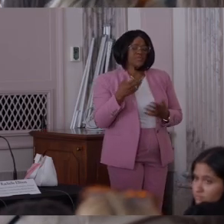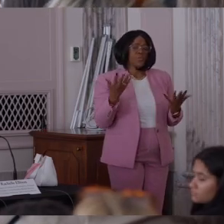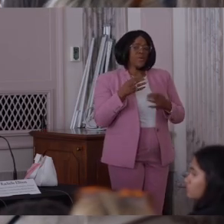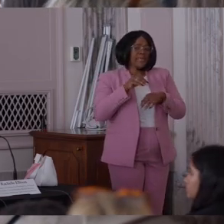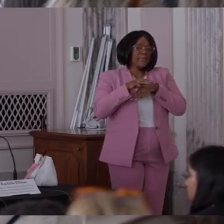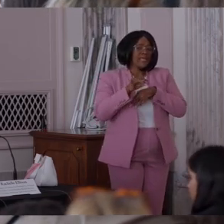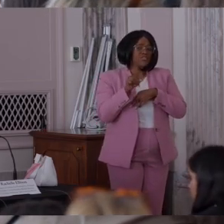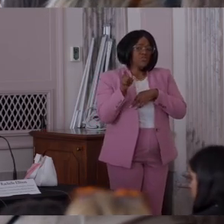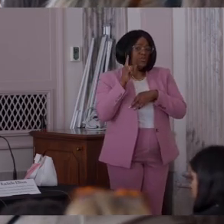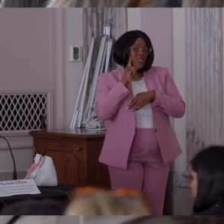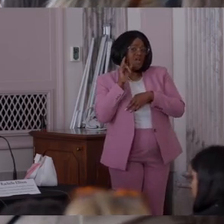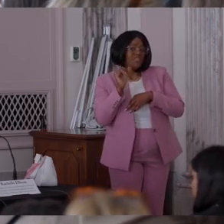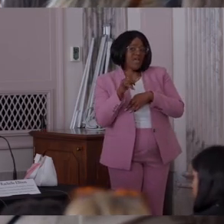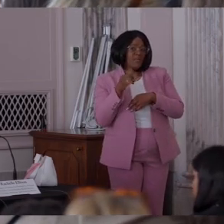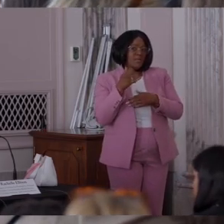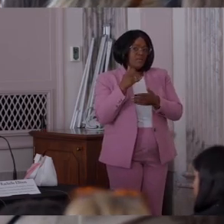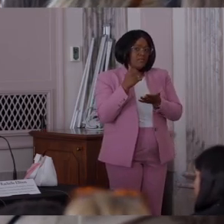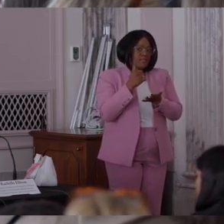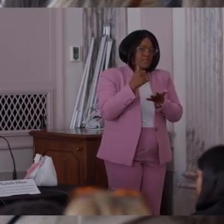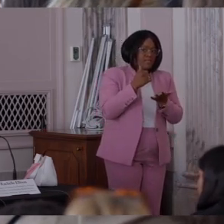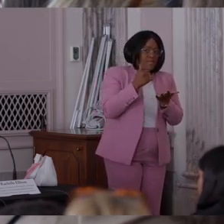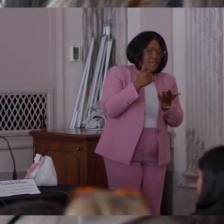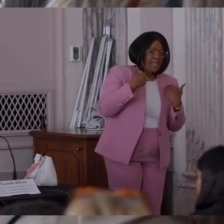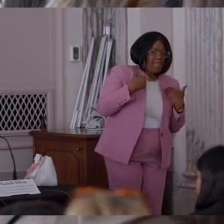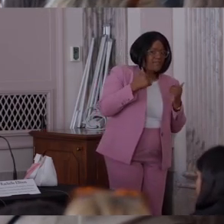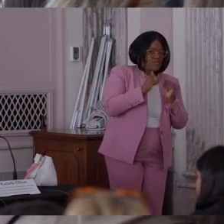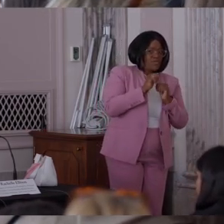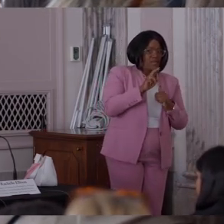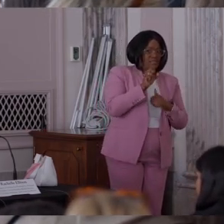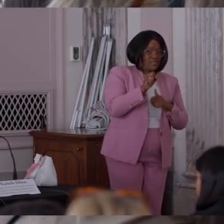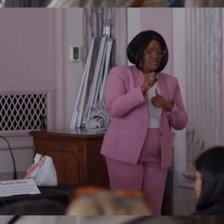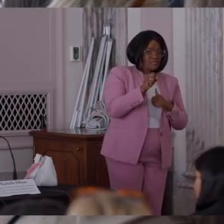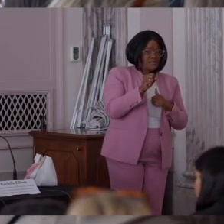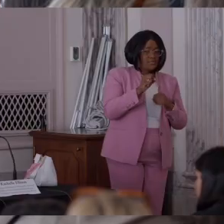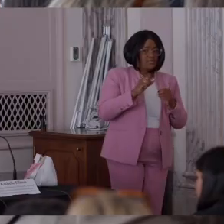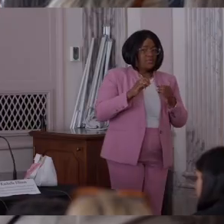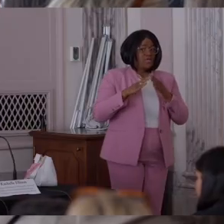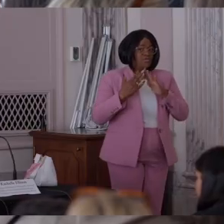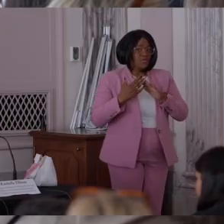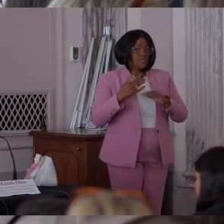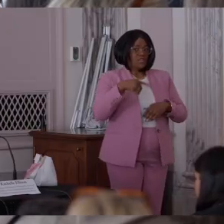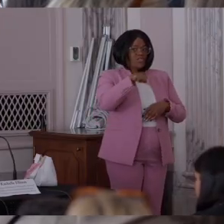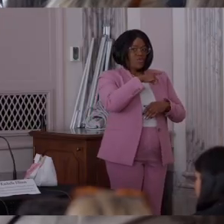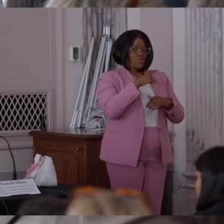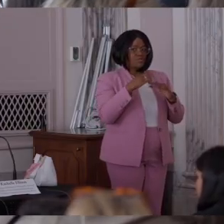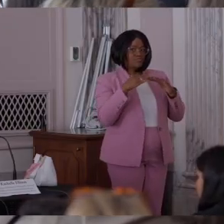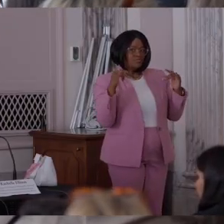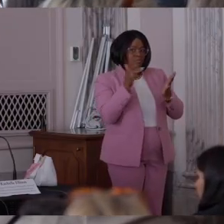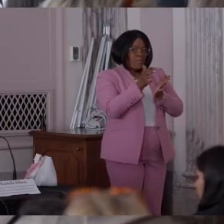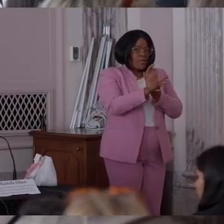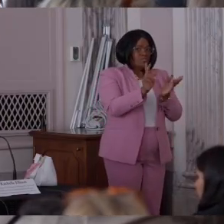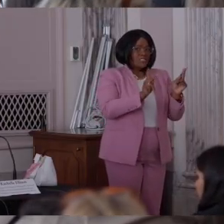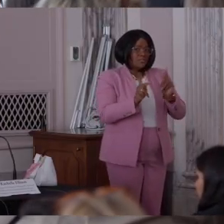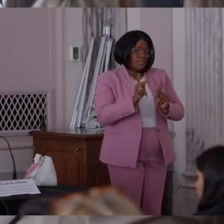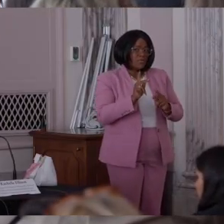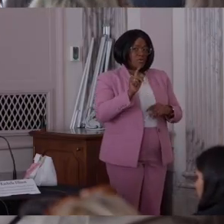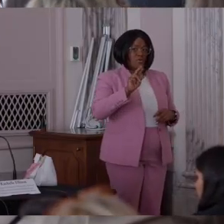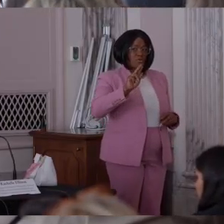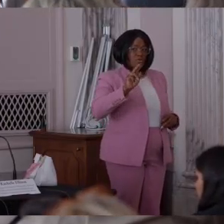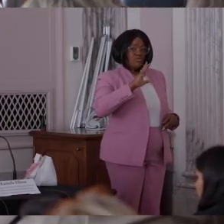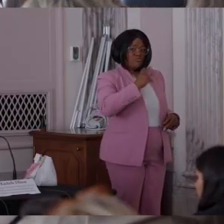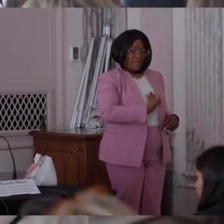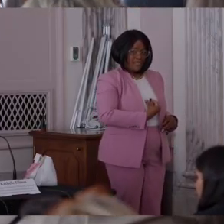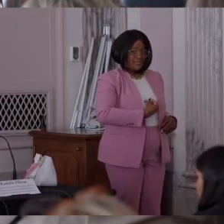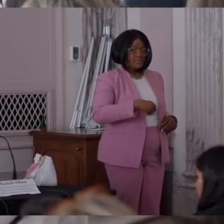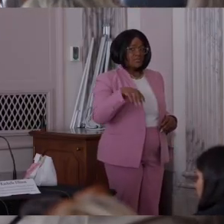that would have on the homeless community and, multi-marginalized people who are disabled and trans or queer, and how that